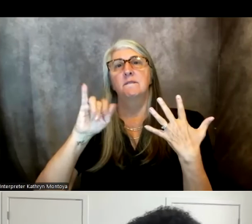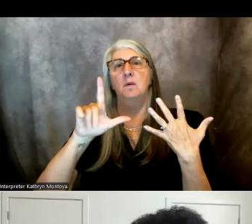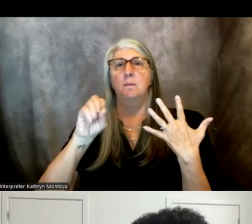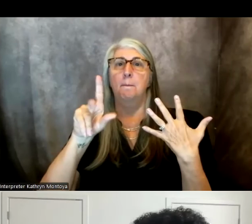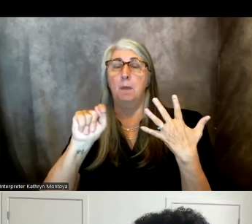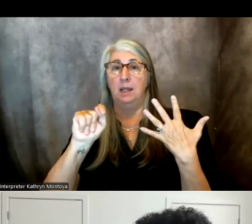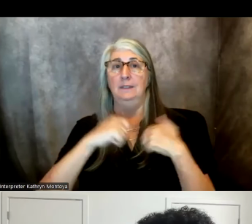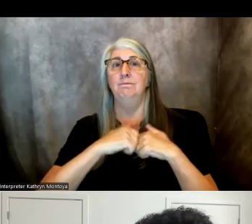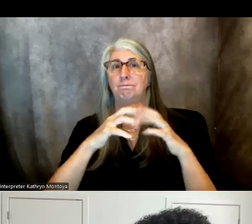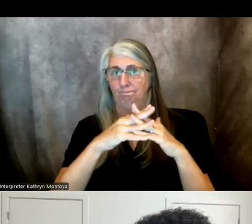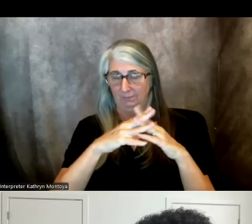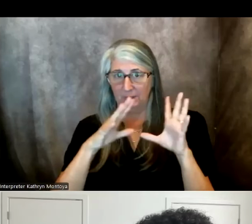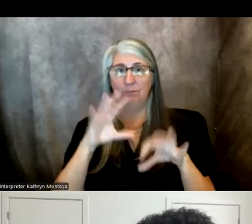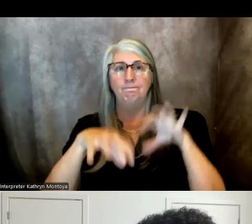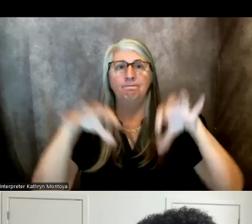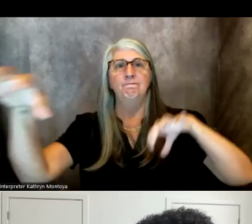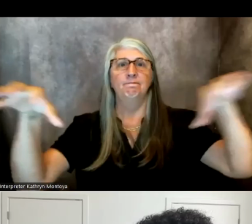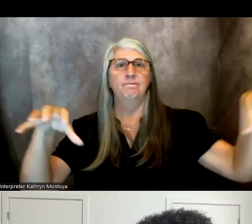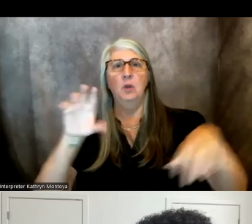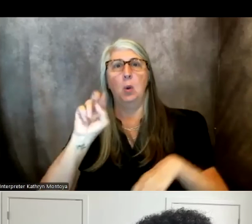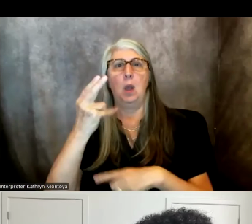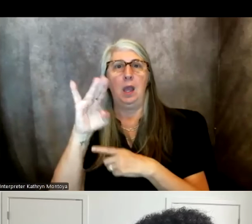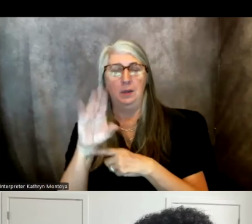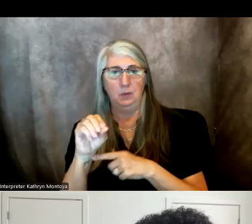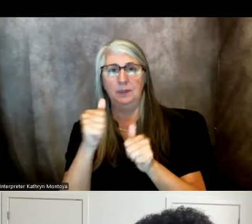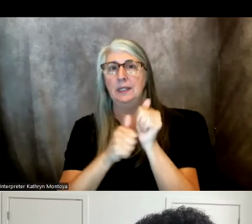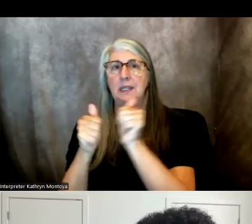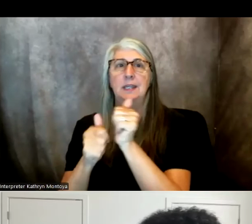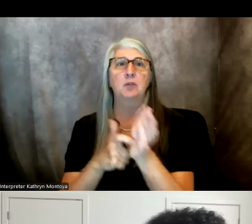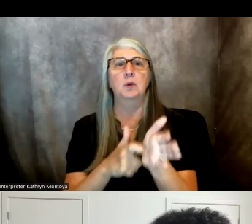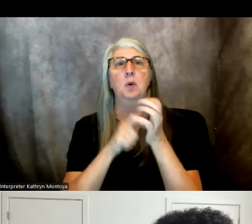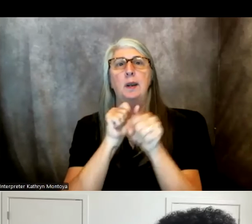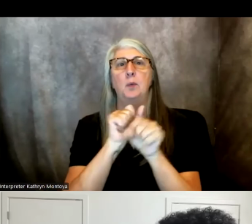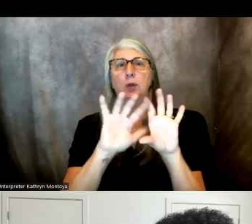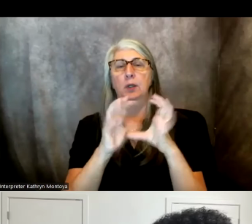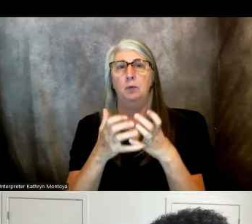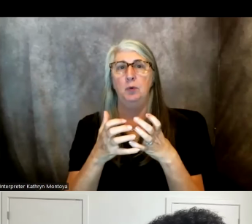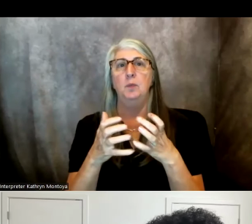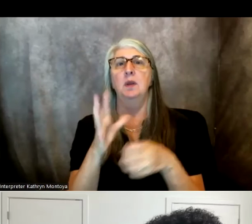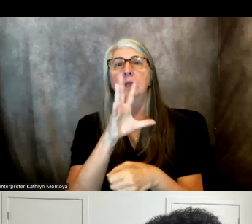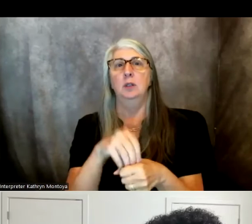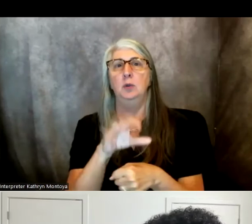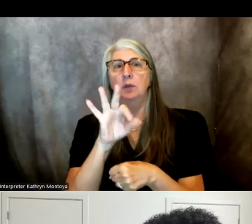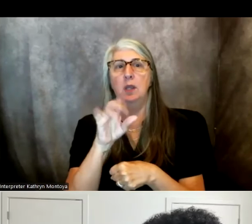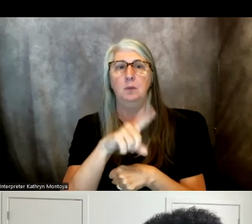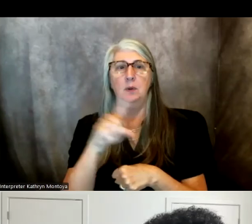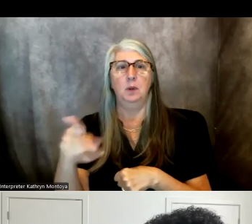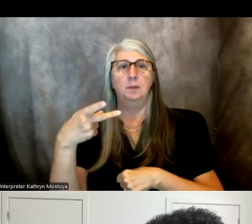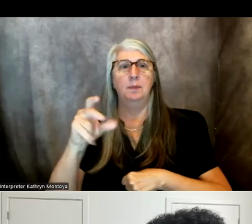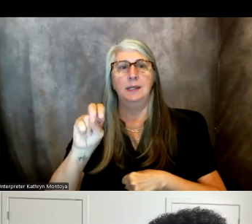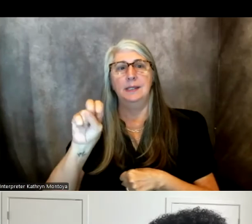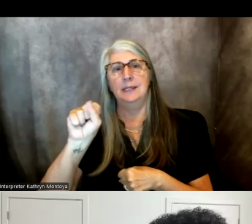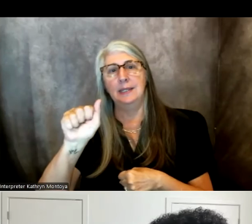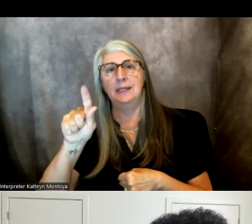the state of Ohio. Each were required to have a working group that minimally included a 911 PSAP representative, their